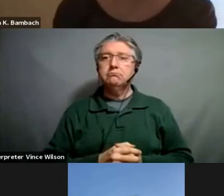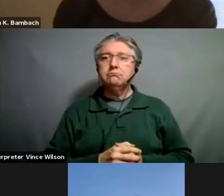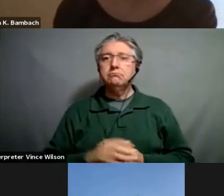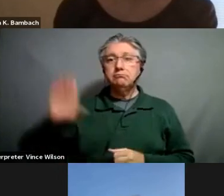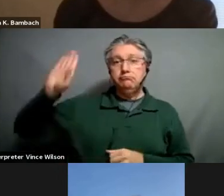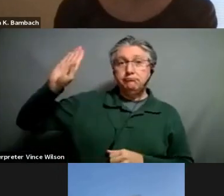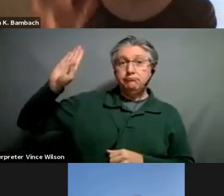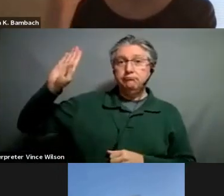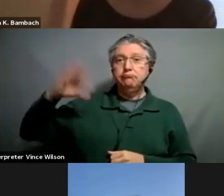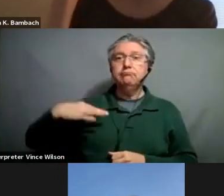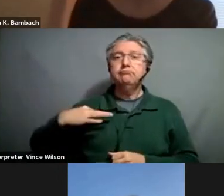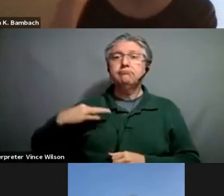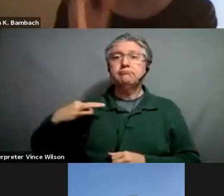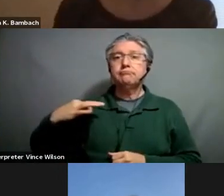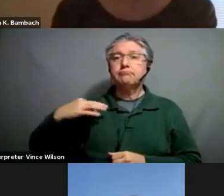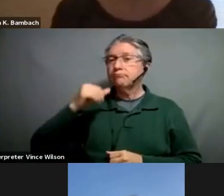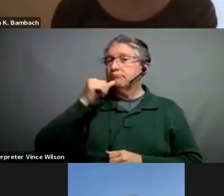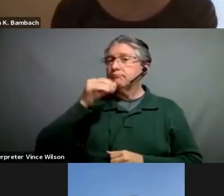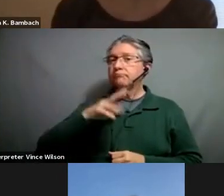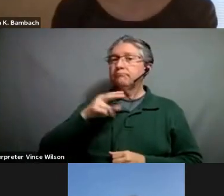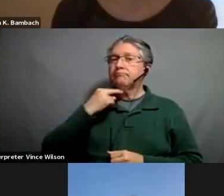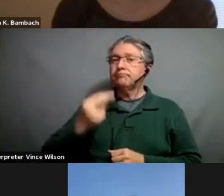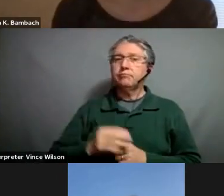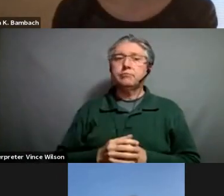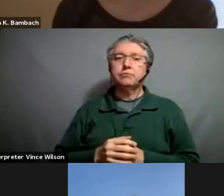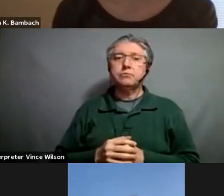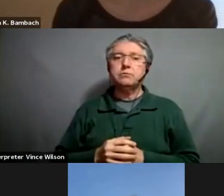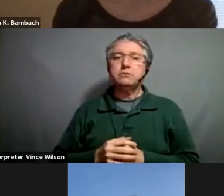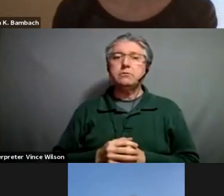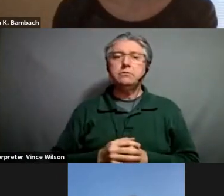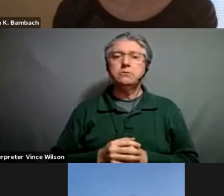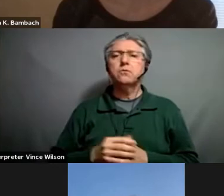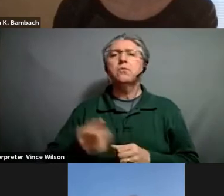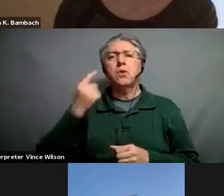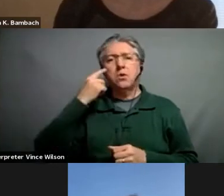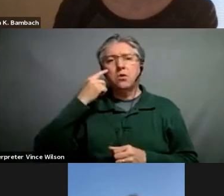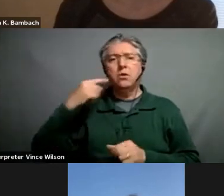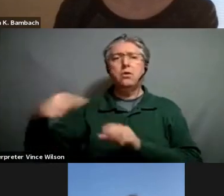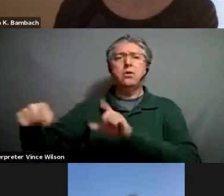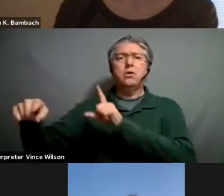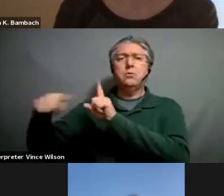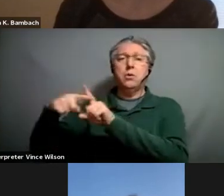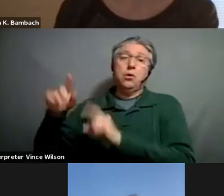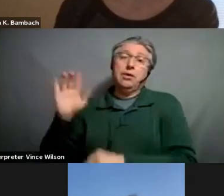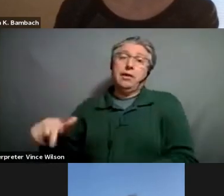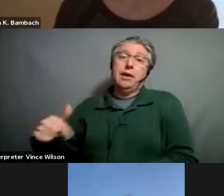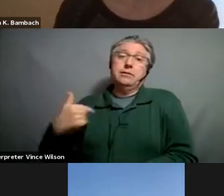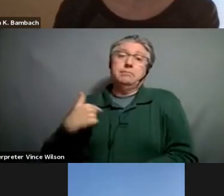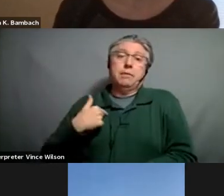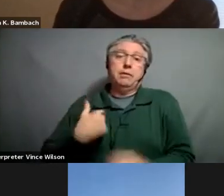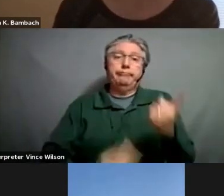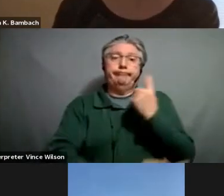I can go ahead on that one. I thought the pro was, well, I was the person